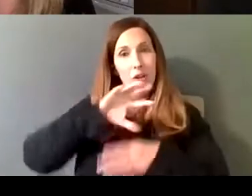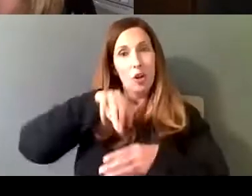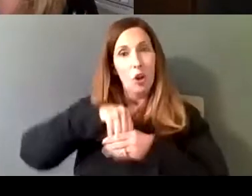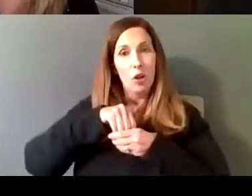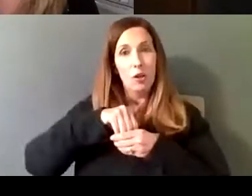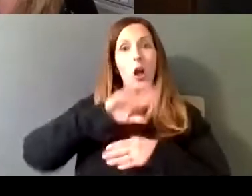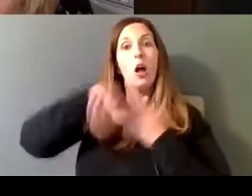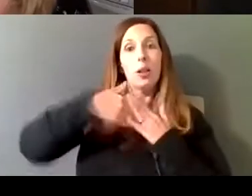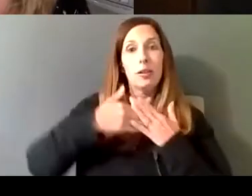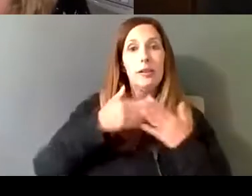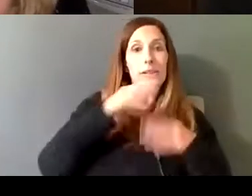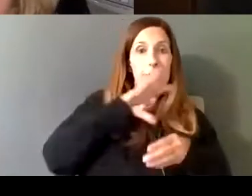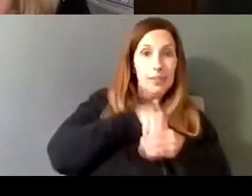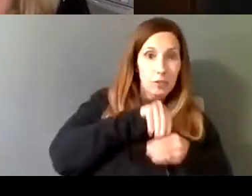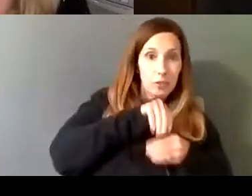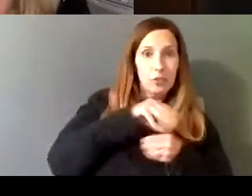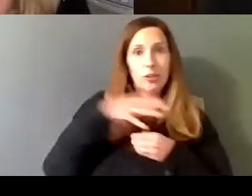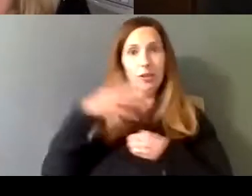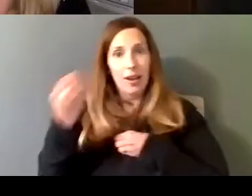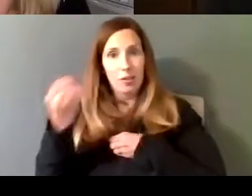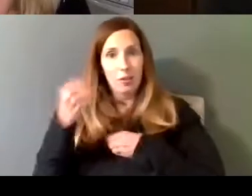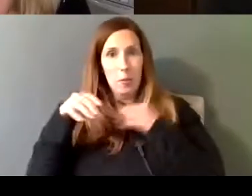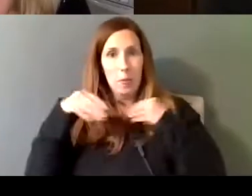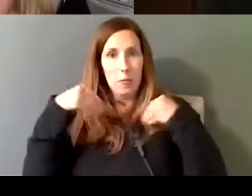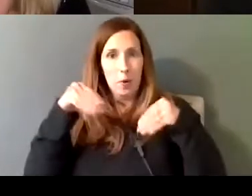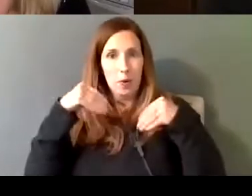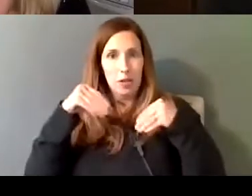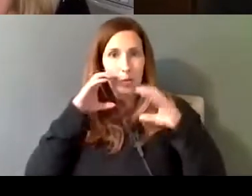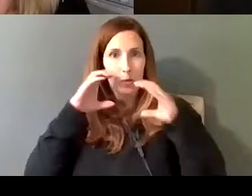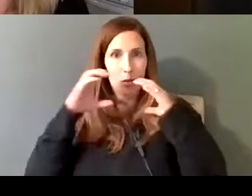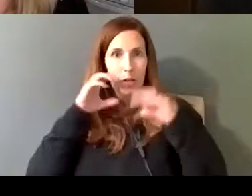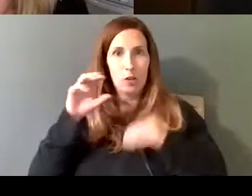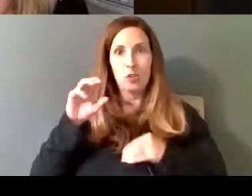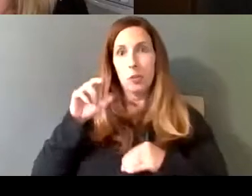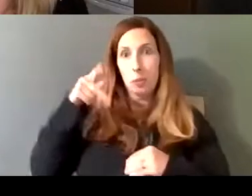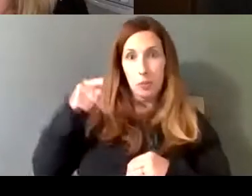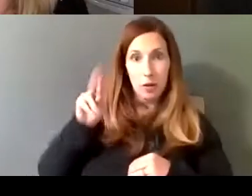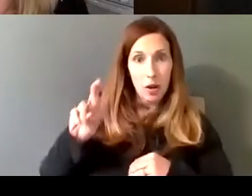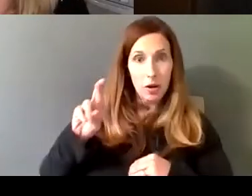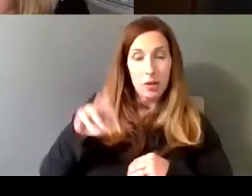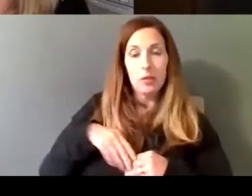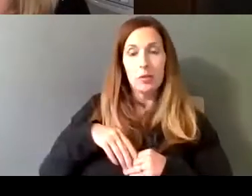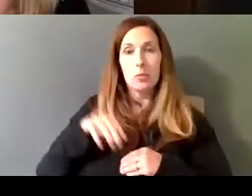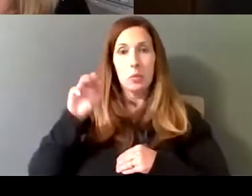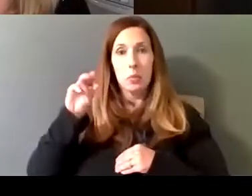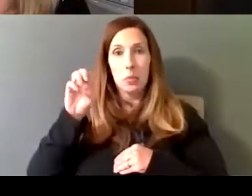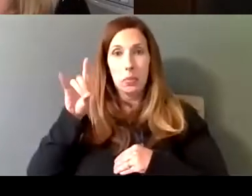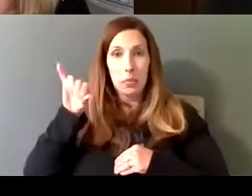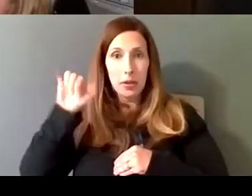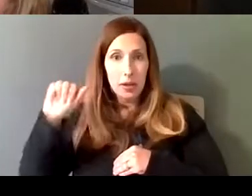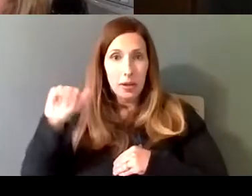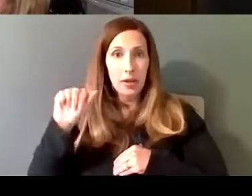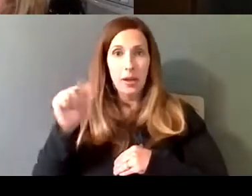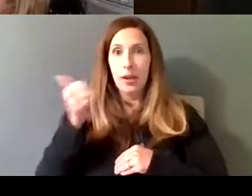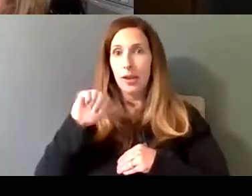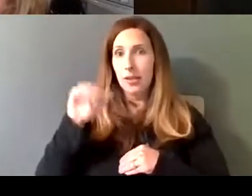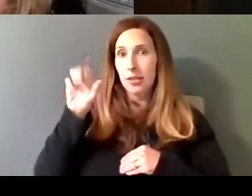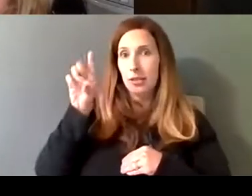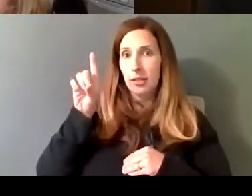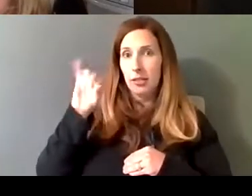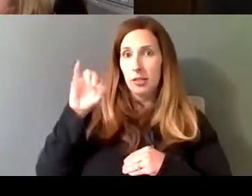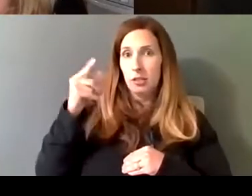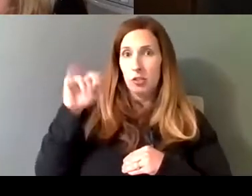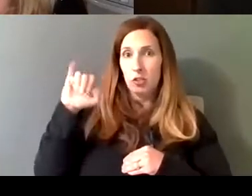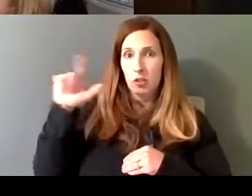external marketing and communication, our media relations, PR, digital efforts. And I